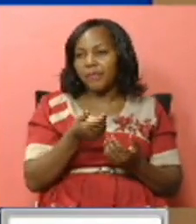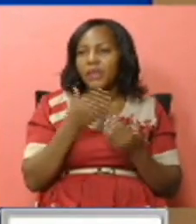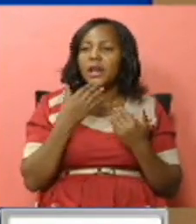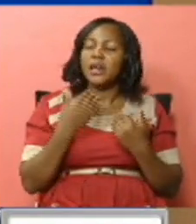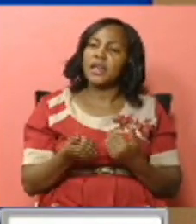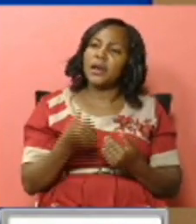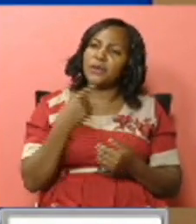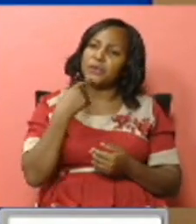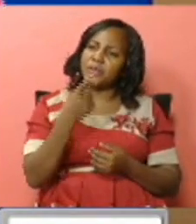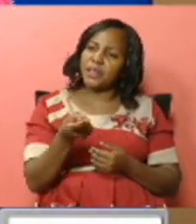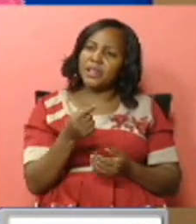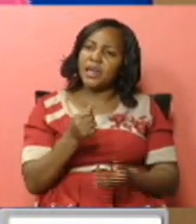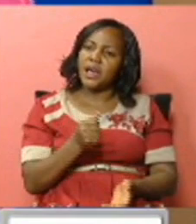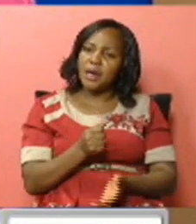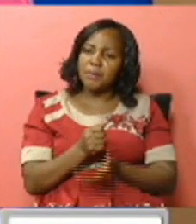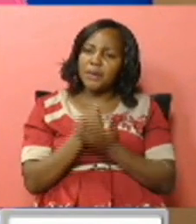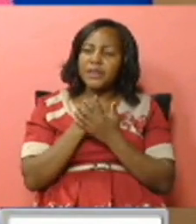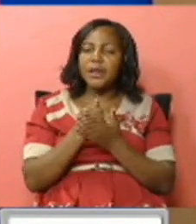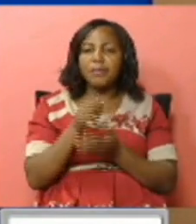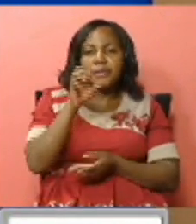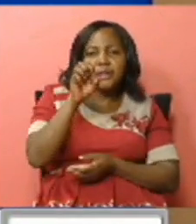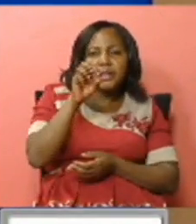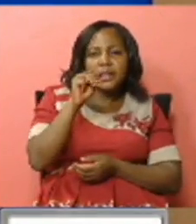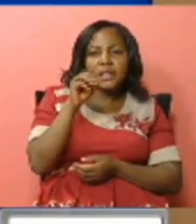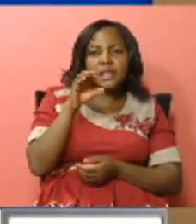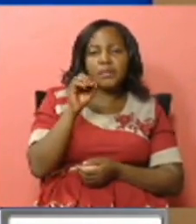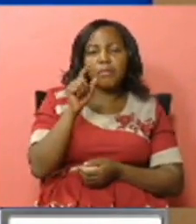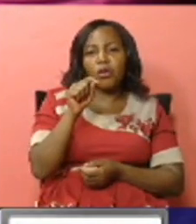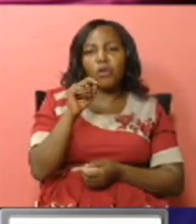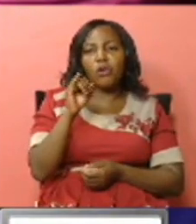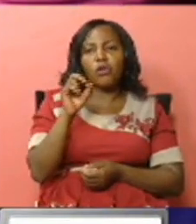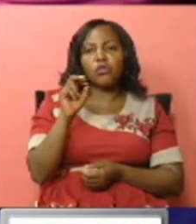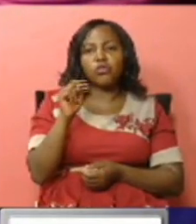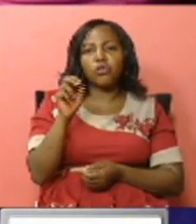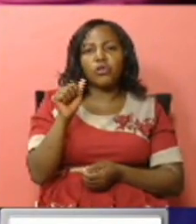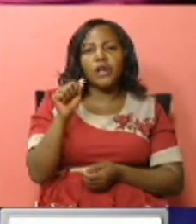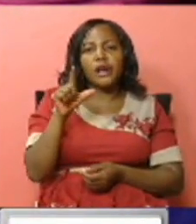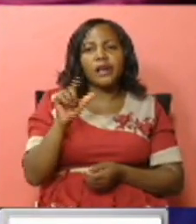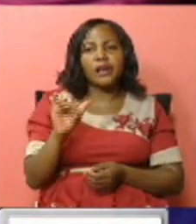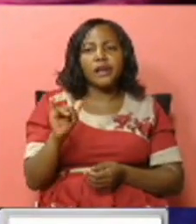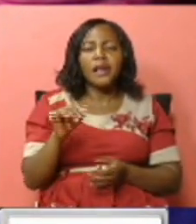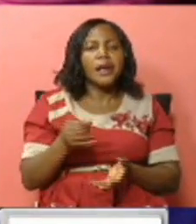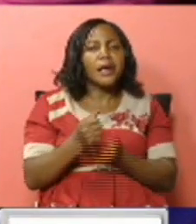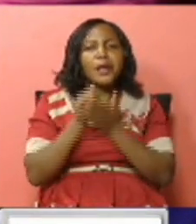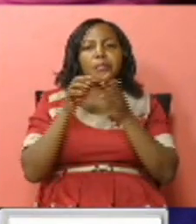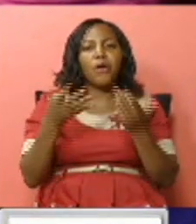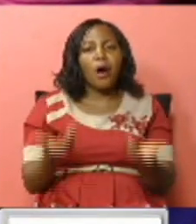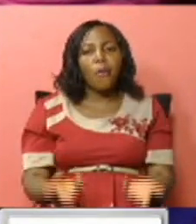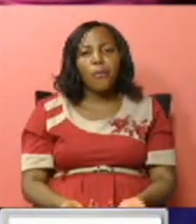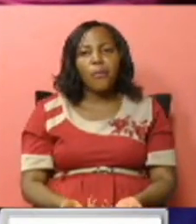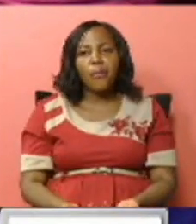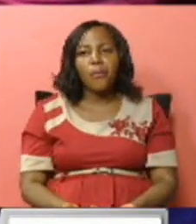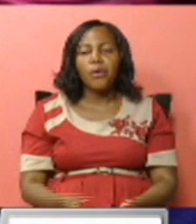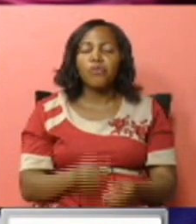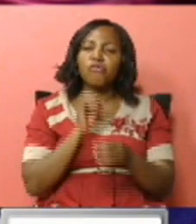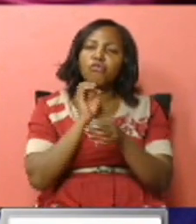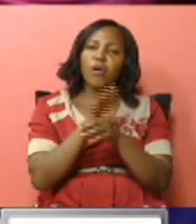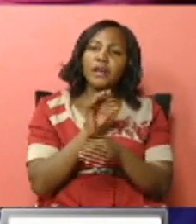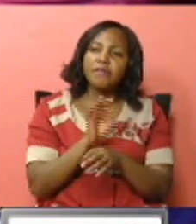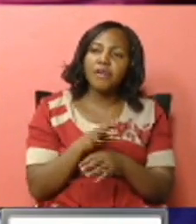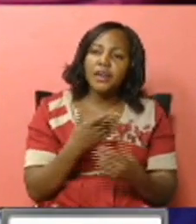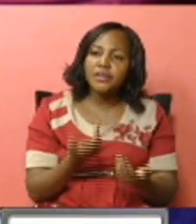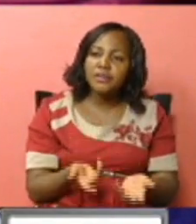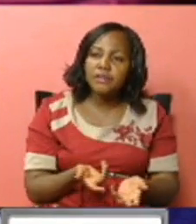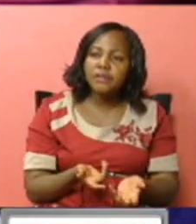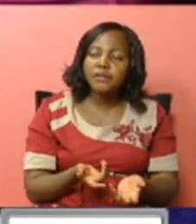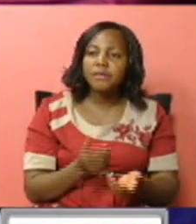them emotionally. What exactly do you do? Do you just stop at talking to them and maybe counseling them? What other things do you do to help them